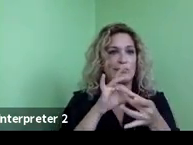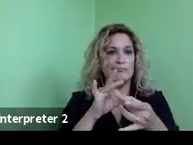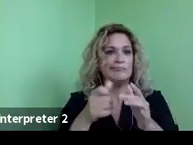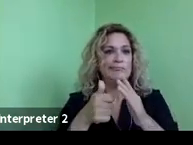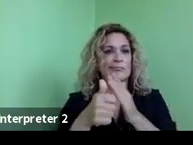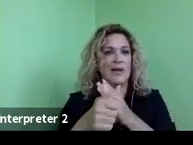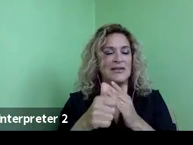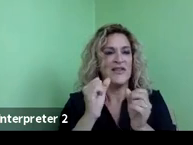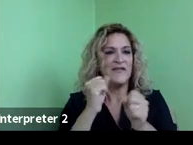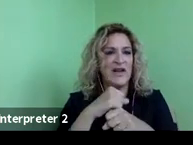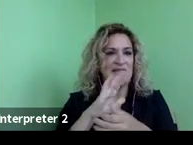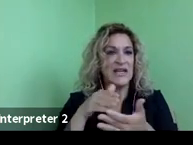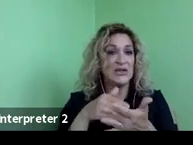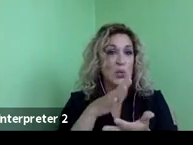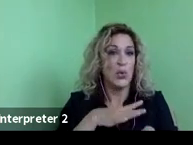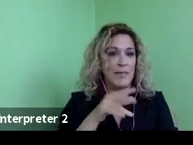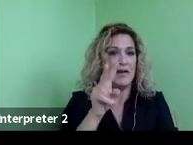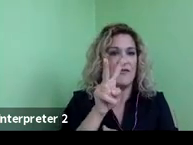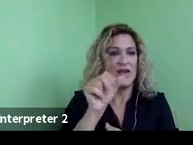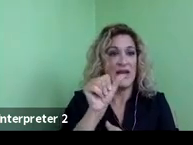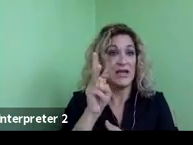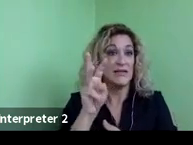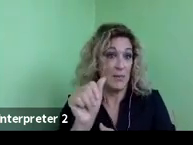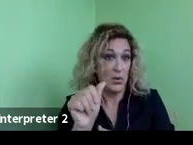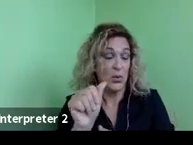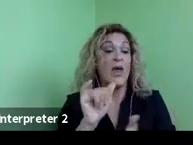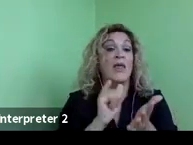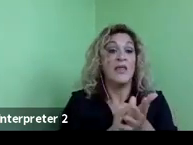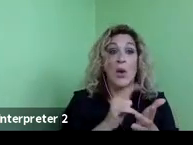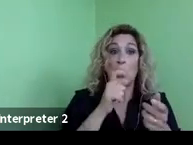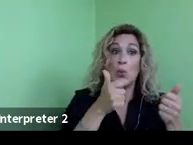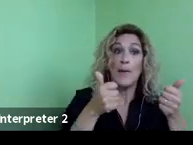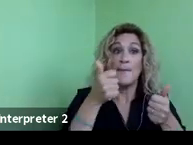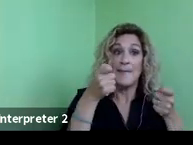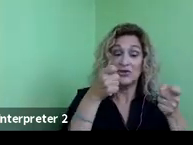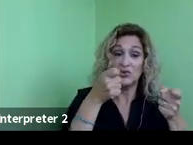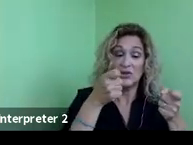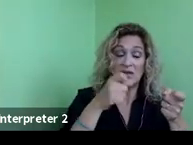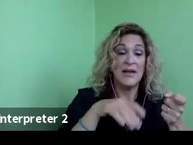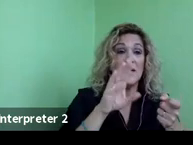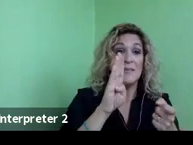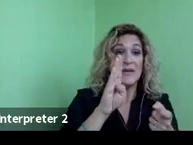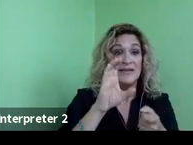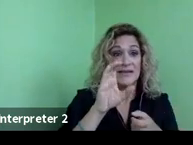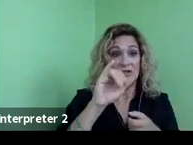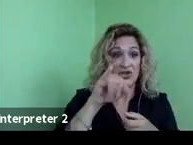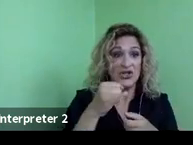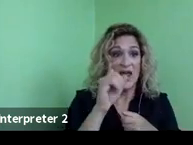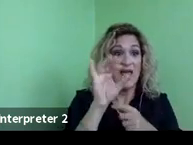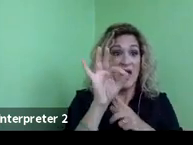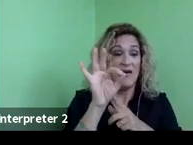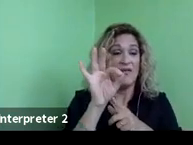Here in New York, I believe it's administered by DCJS, the Department of Criminal Justice